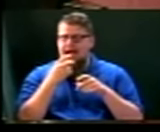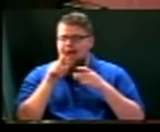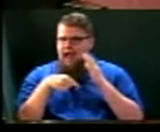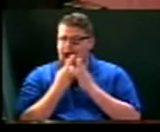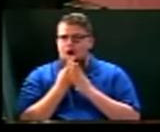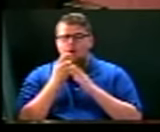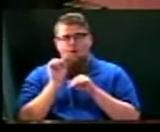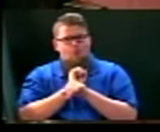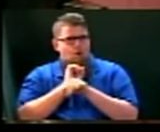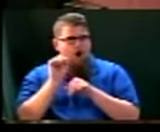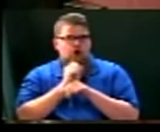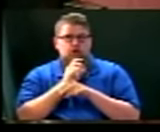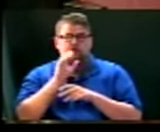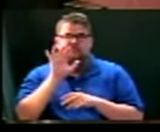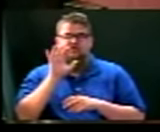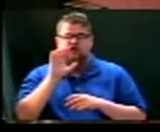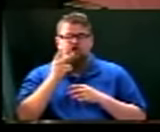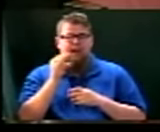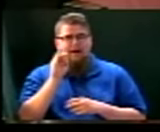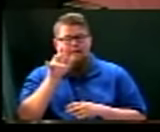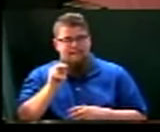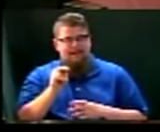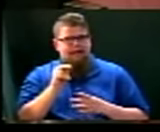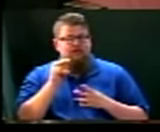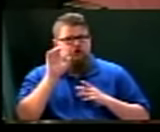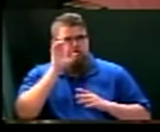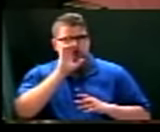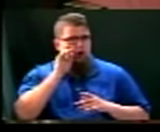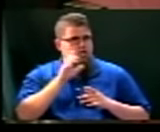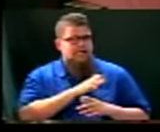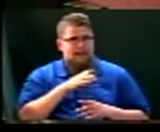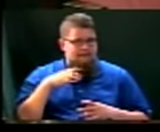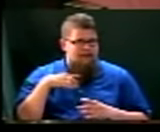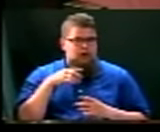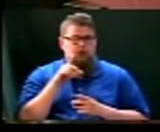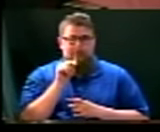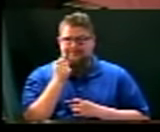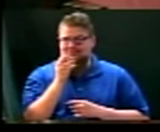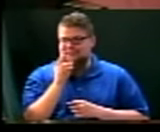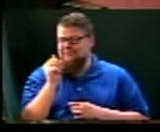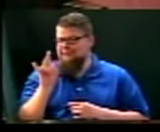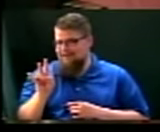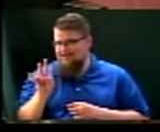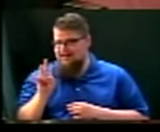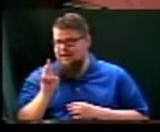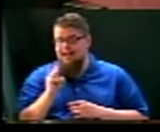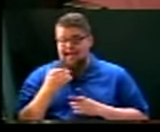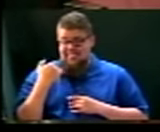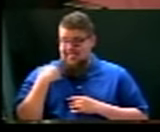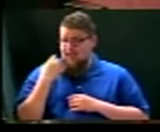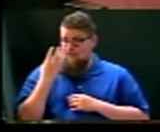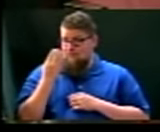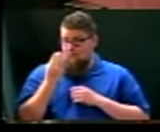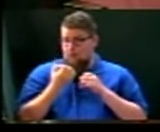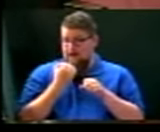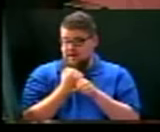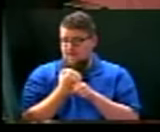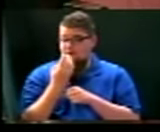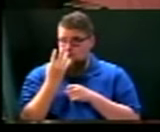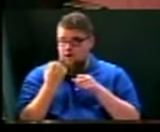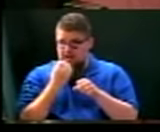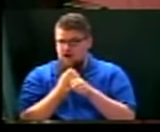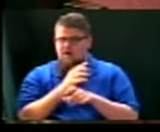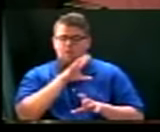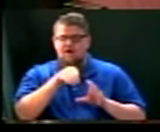search committee in 2016 and 17. In addition, during these last 4 years, Amber has served on the ethics